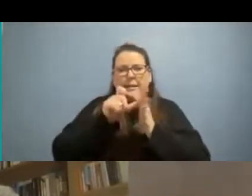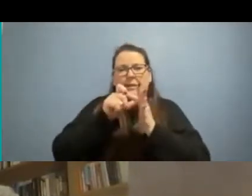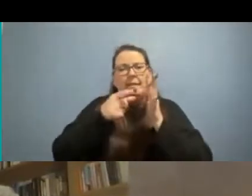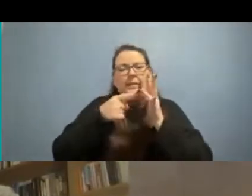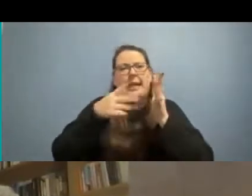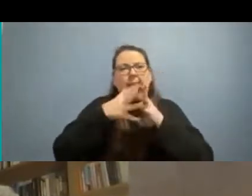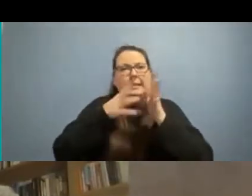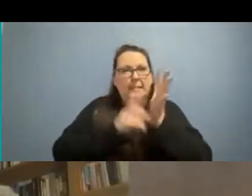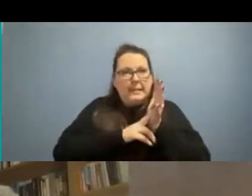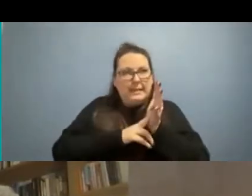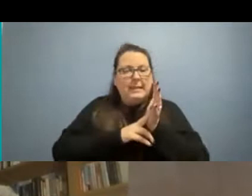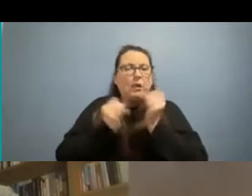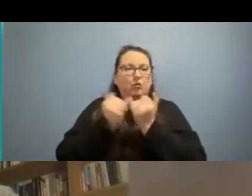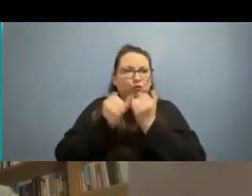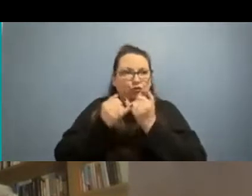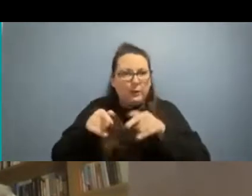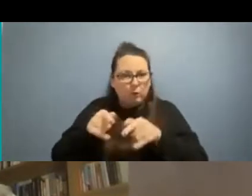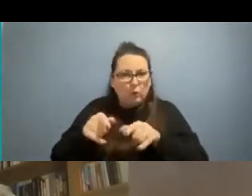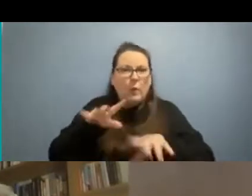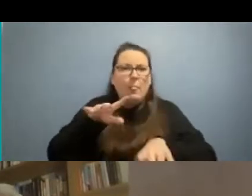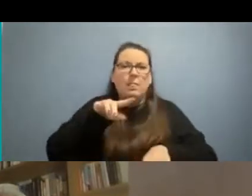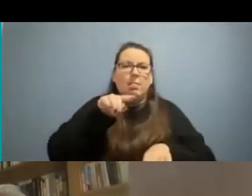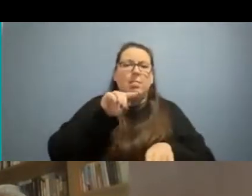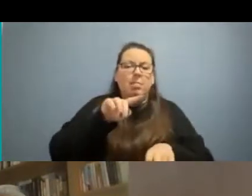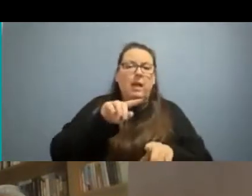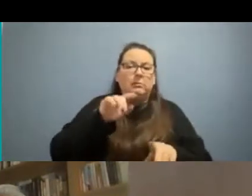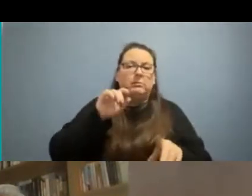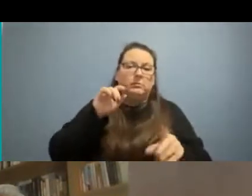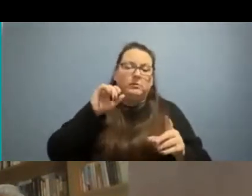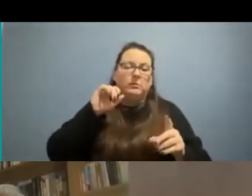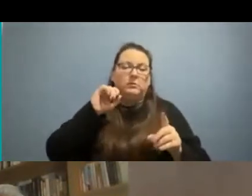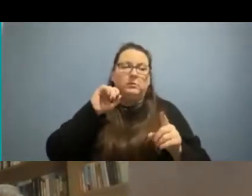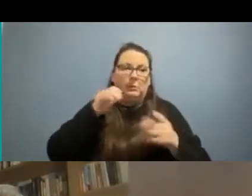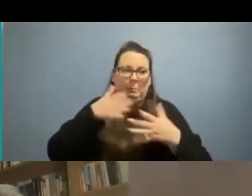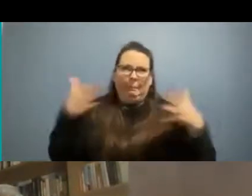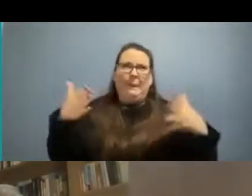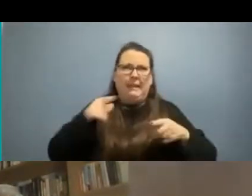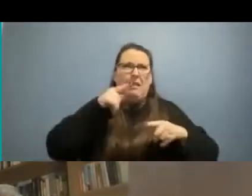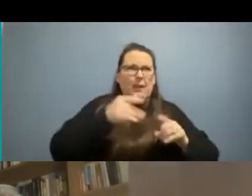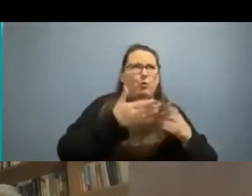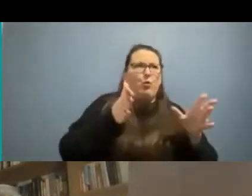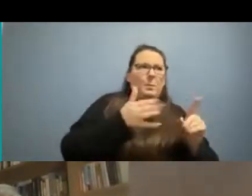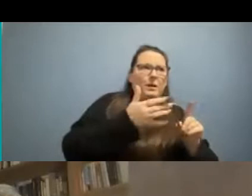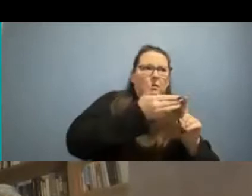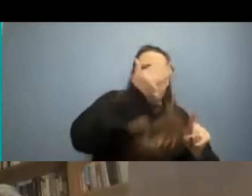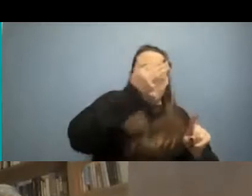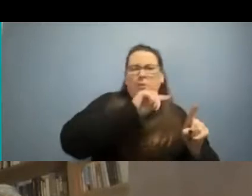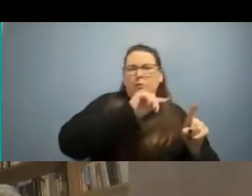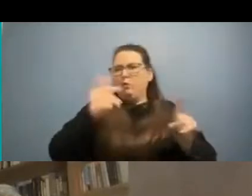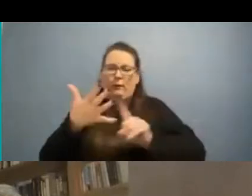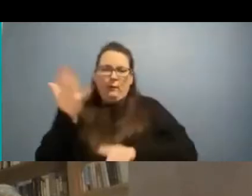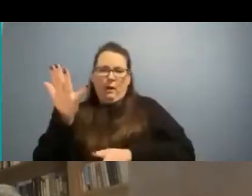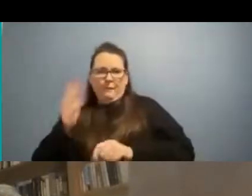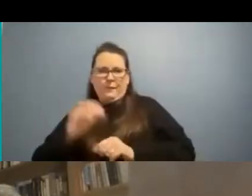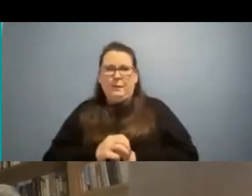to 659 Princess Highway, Springvale. It's open from 9 a.m. to 5 p.m. Like most testing sites,